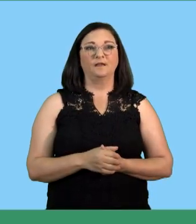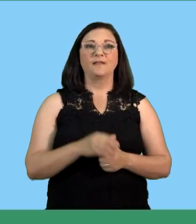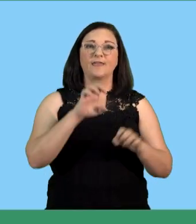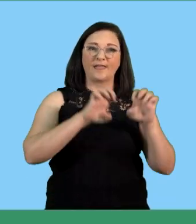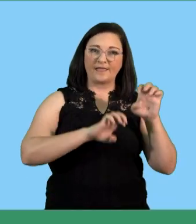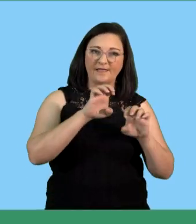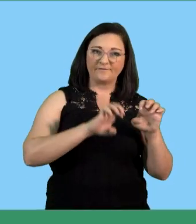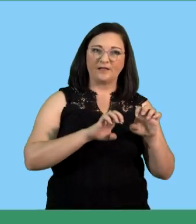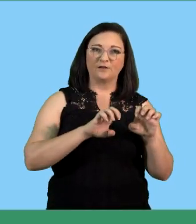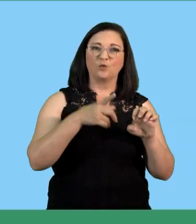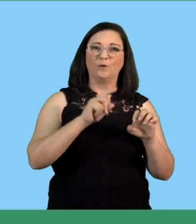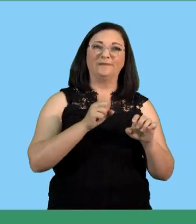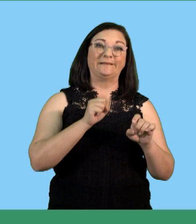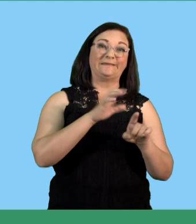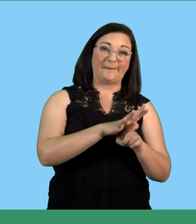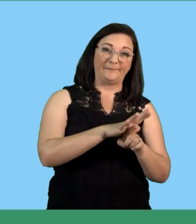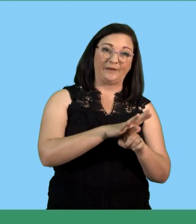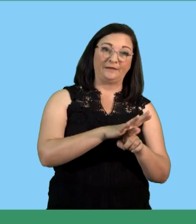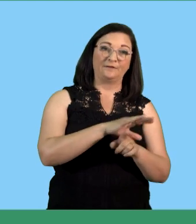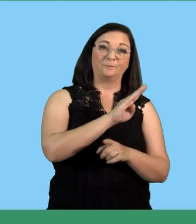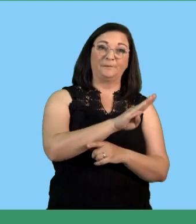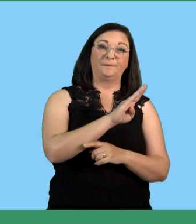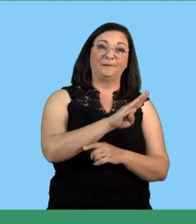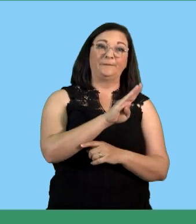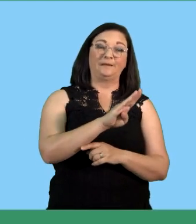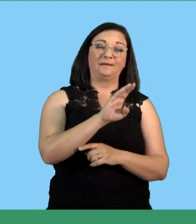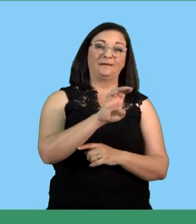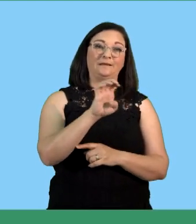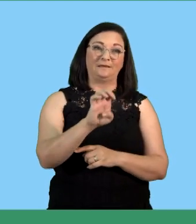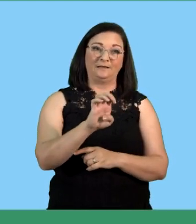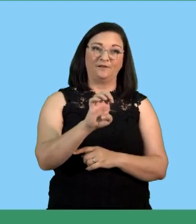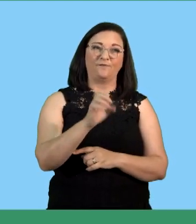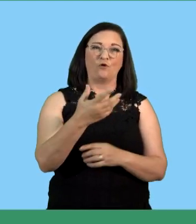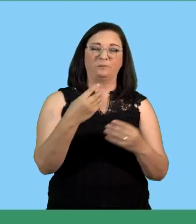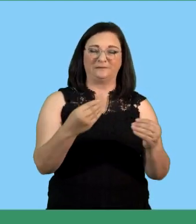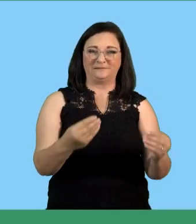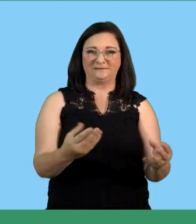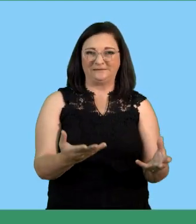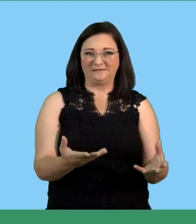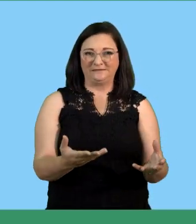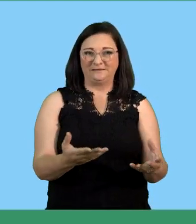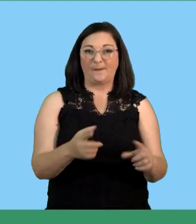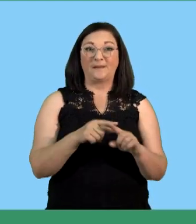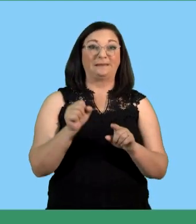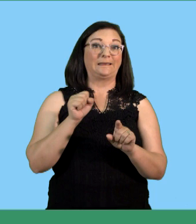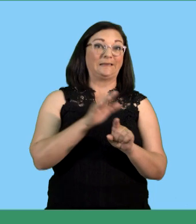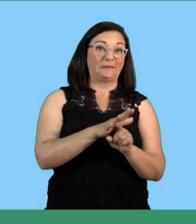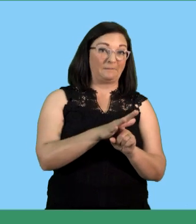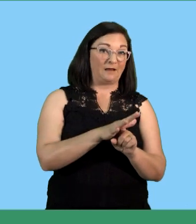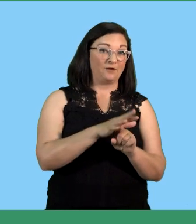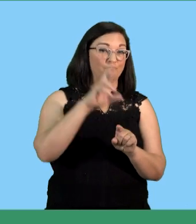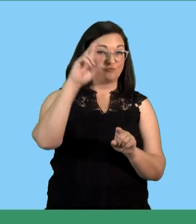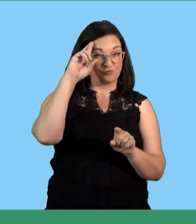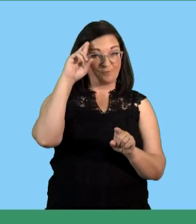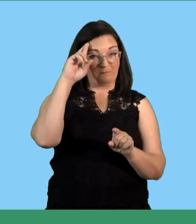to evaluate the impact of the BBBEE on businesses. Don't forget what we mean by impact.